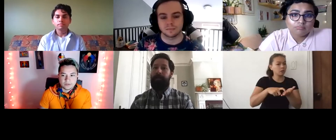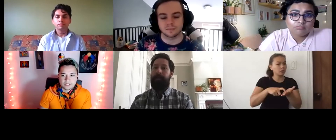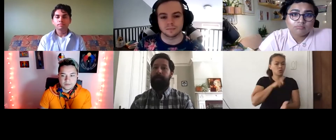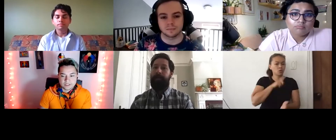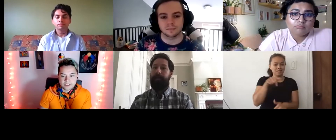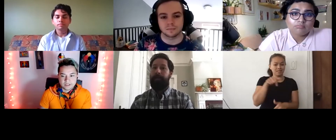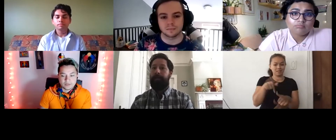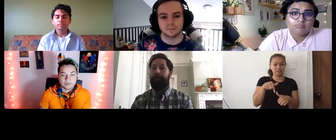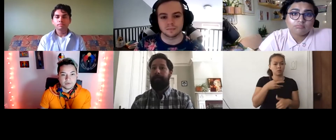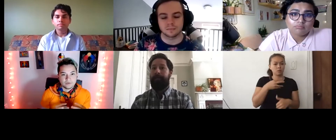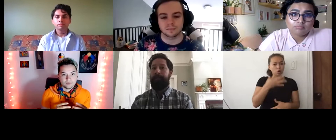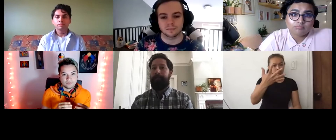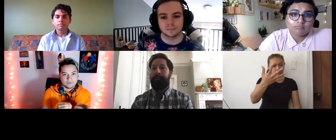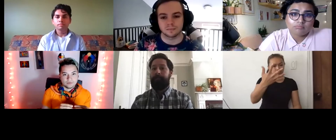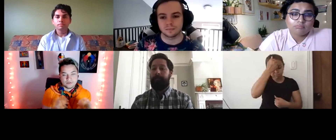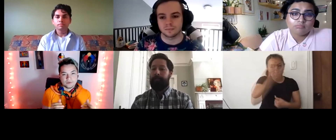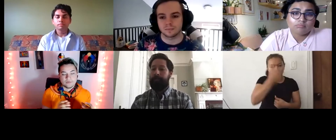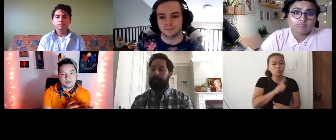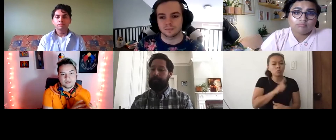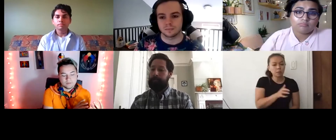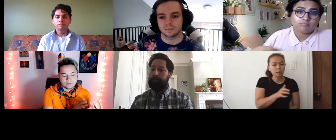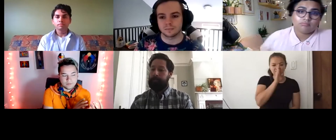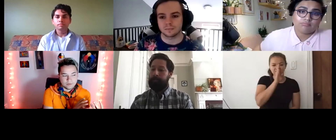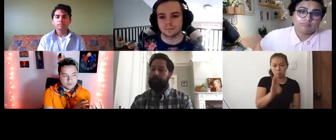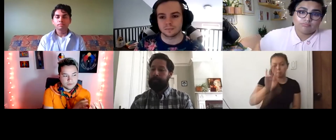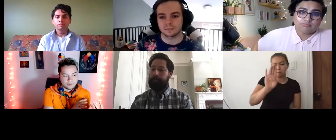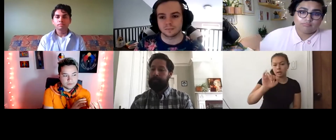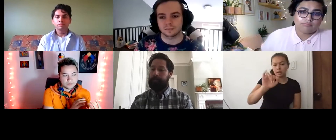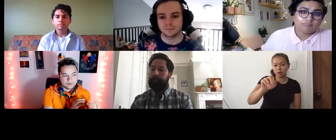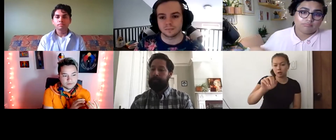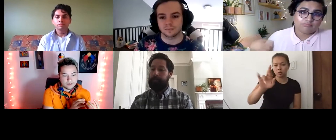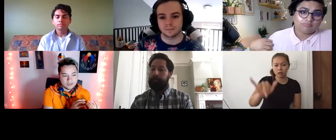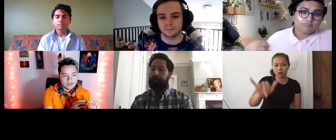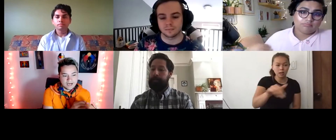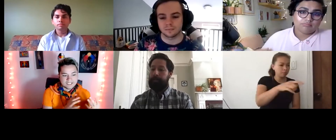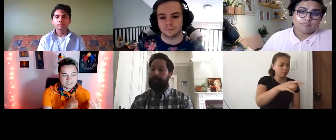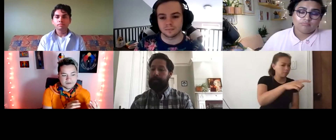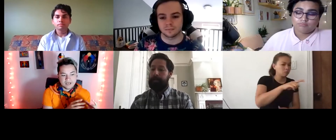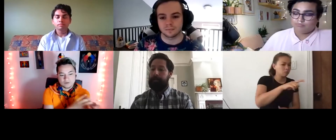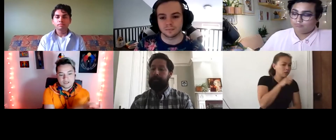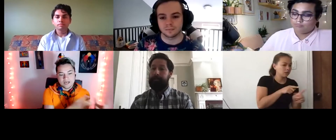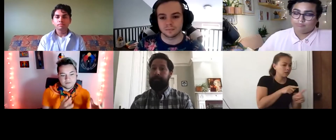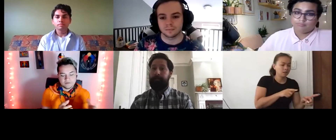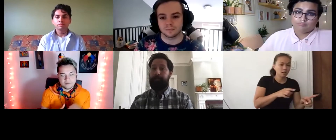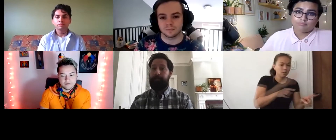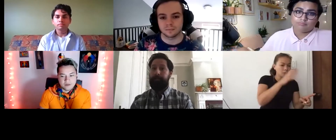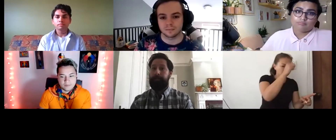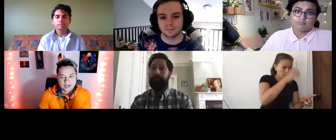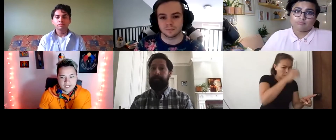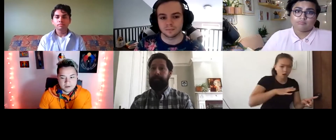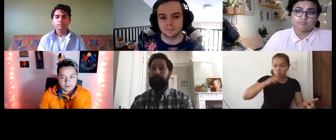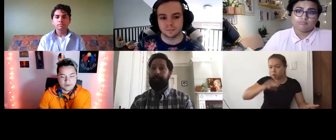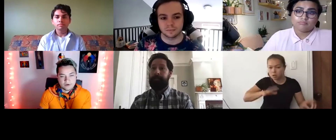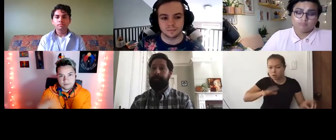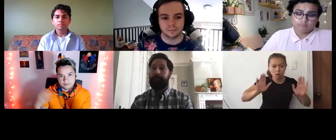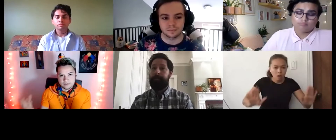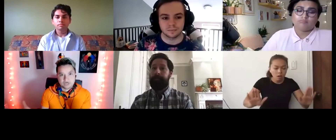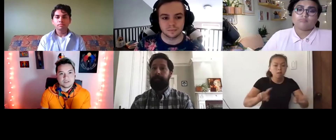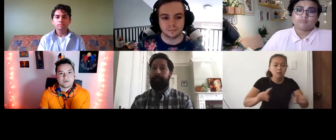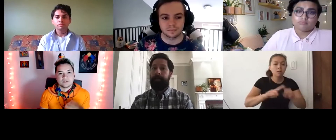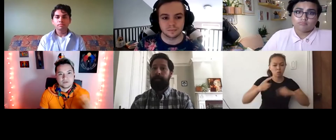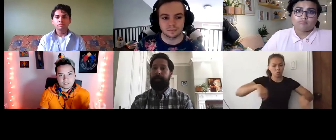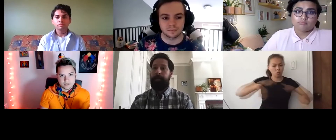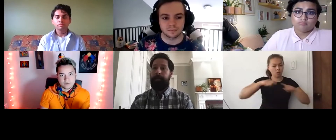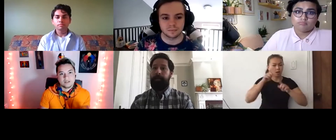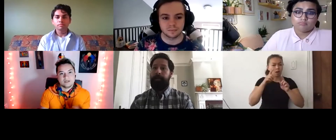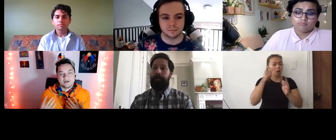people in particular, Two-Spirit being people who sort of identify outside of that binary, whether gender